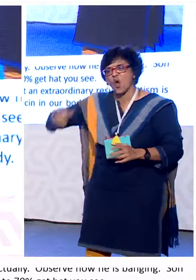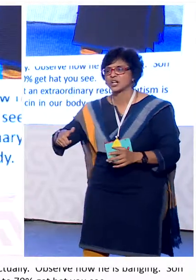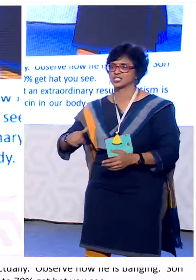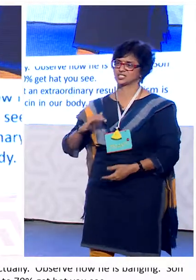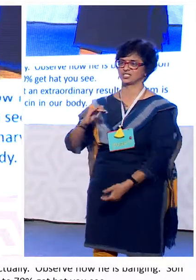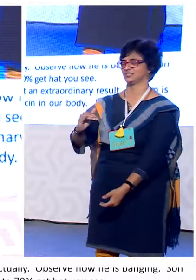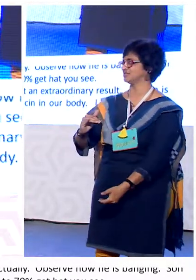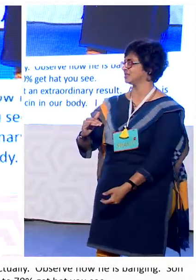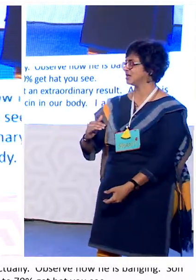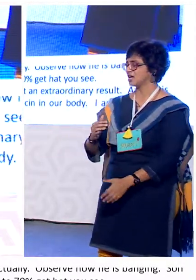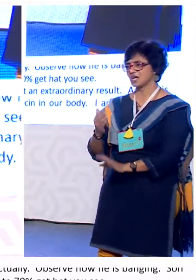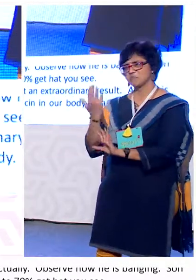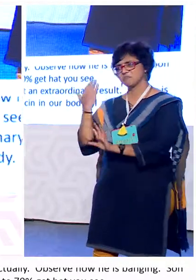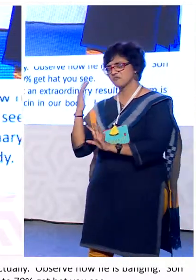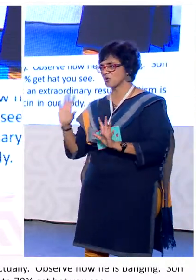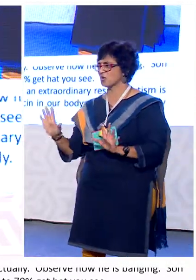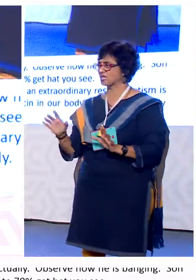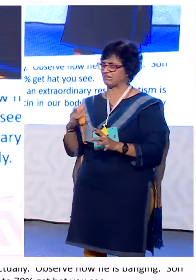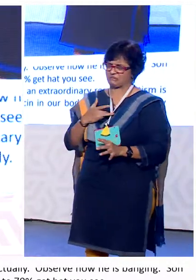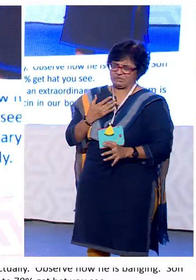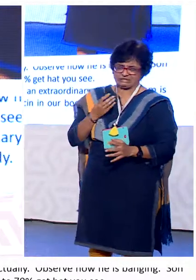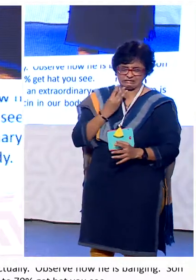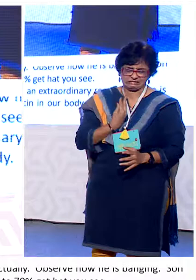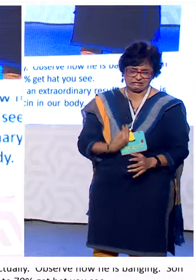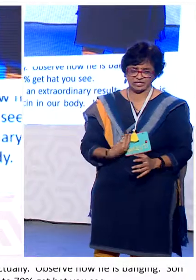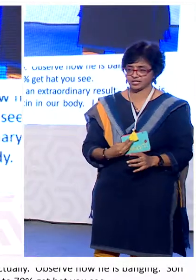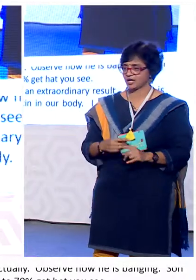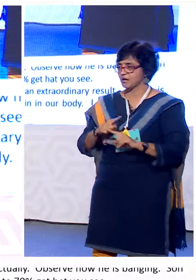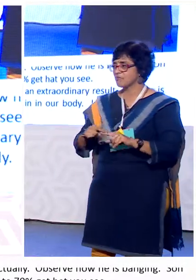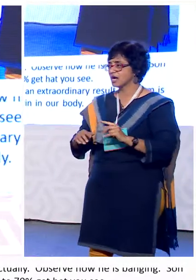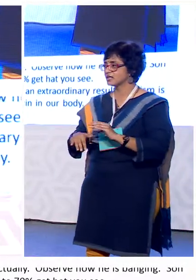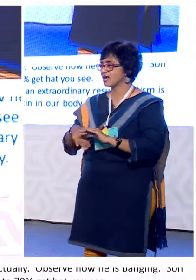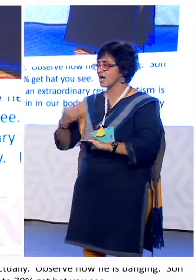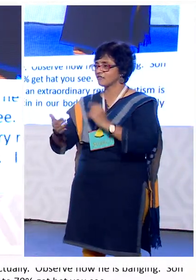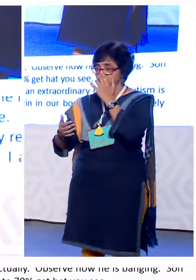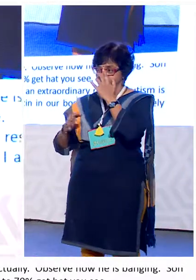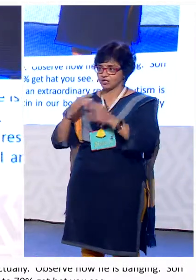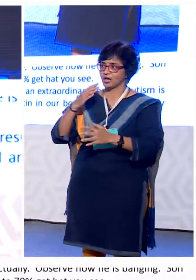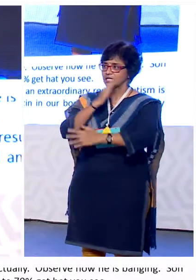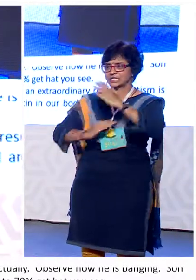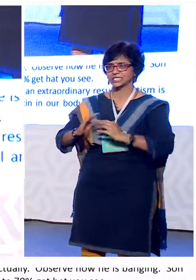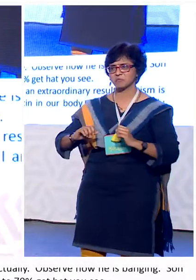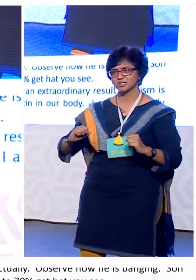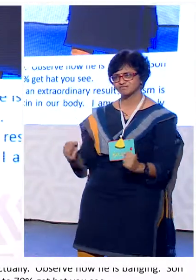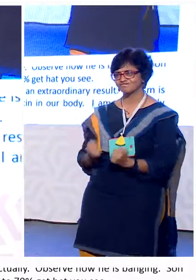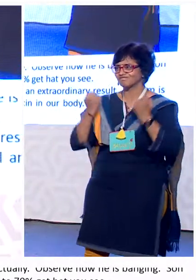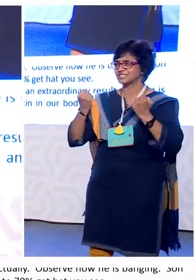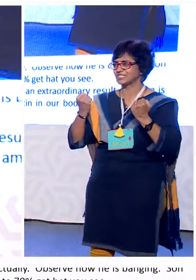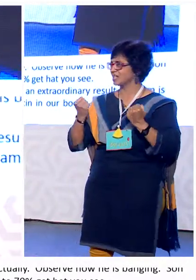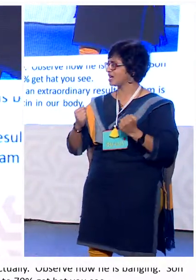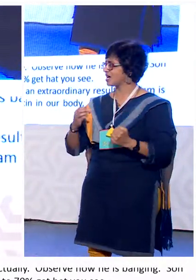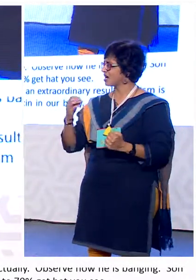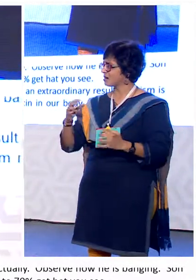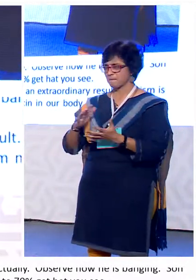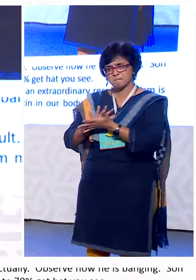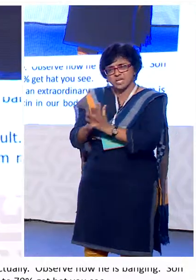people, I feel when you are a enabled or normally abled person, but with lots of psychological world